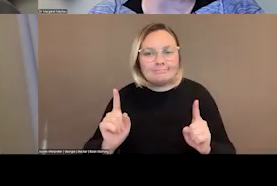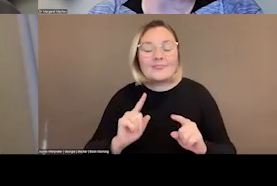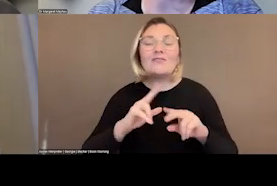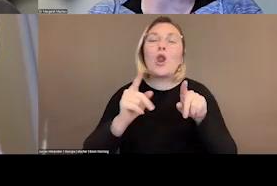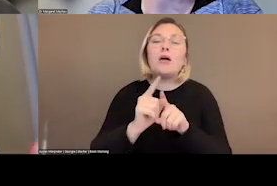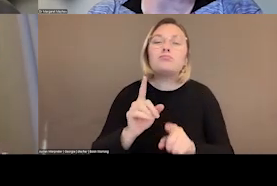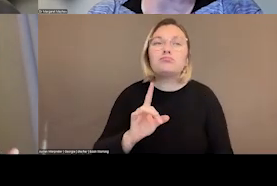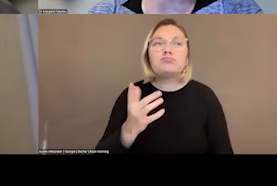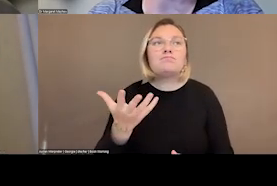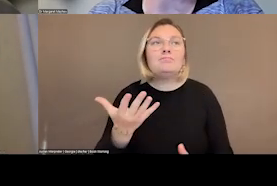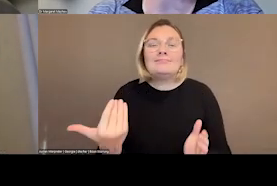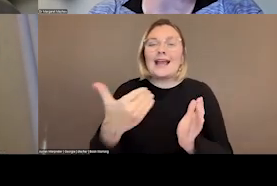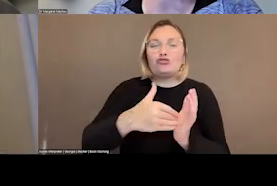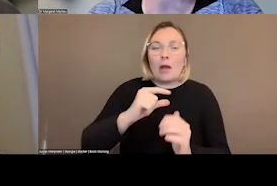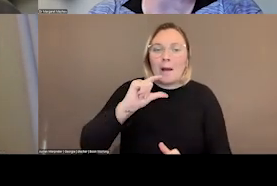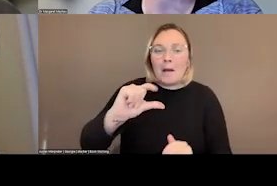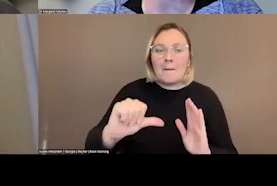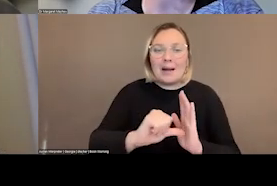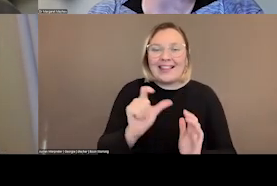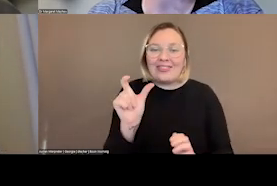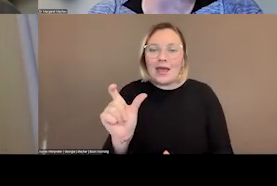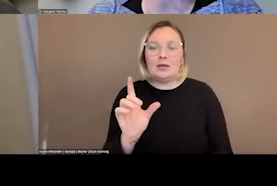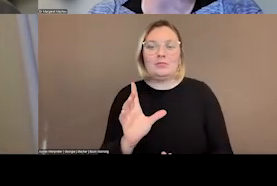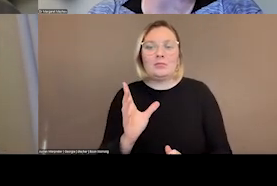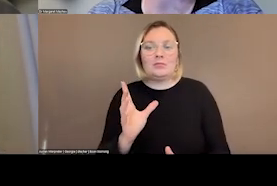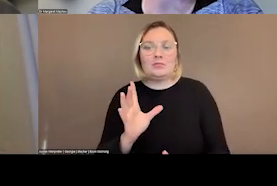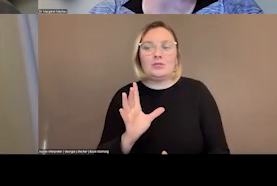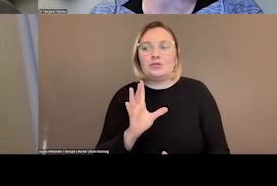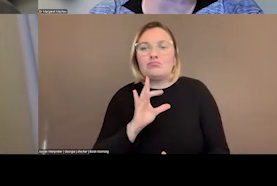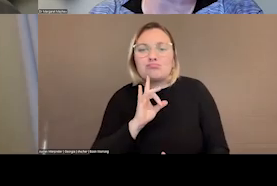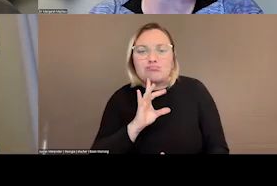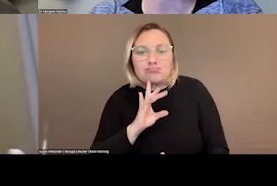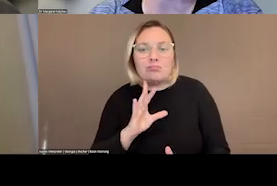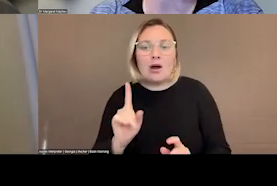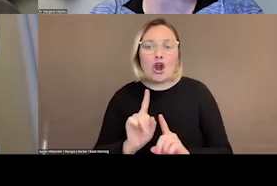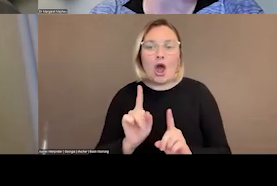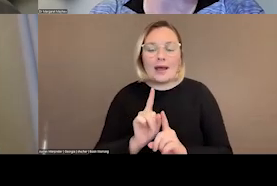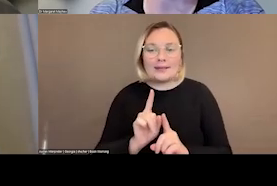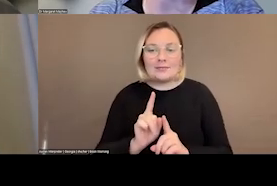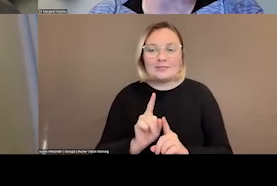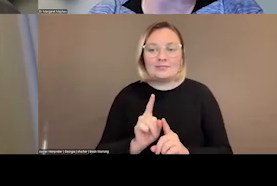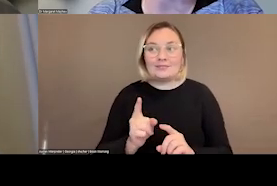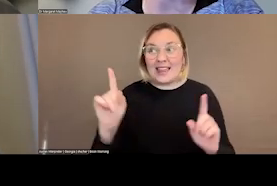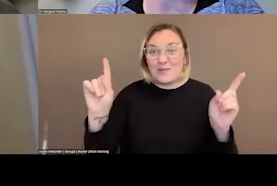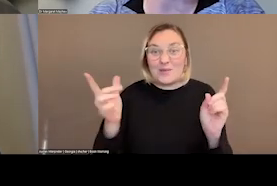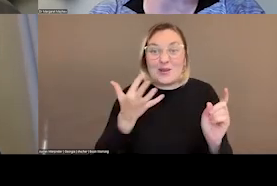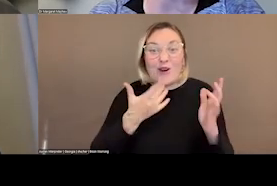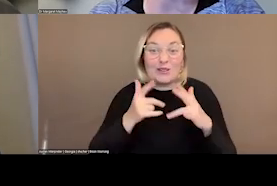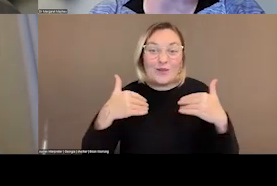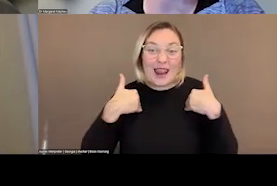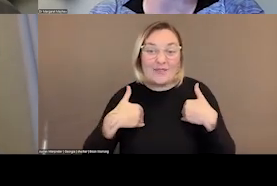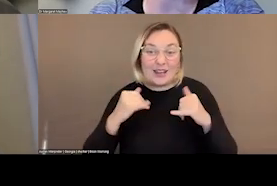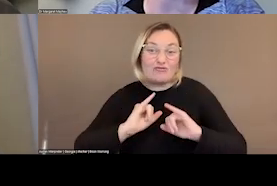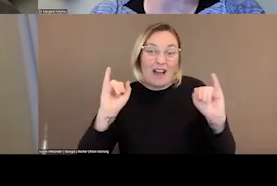sort of an extra little pot of money that you have got to account for, we're in Mm. cost of living crisis. Things are very